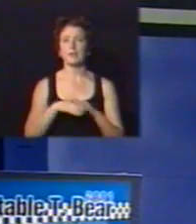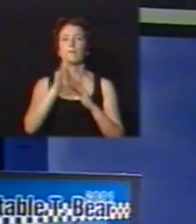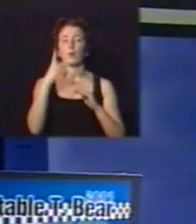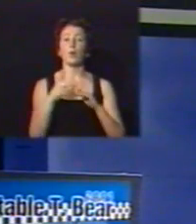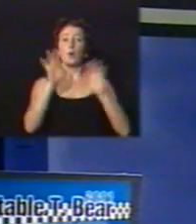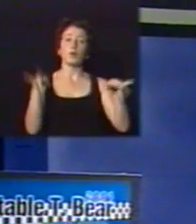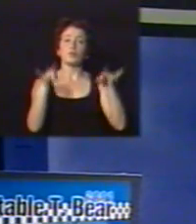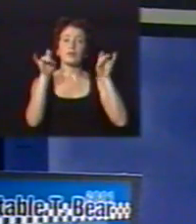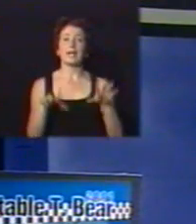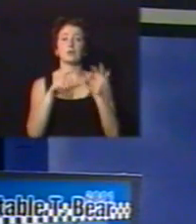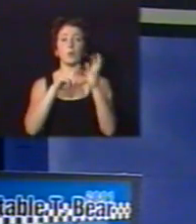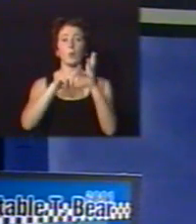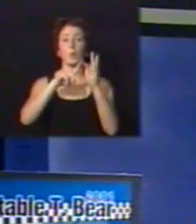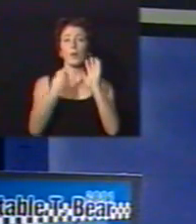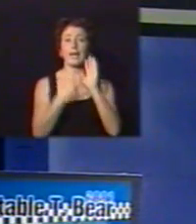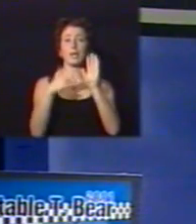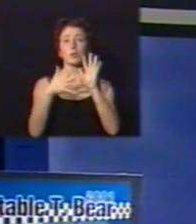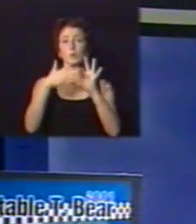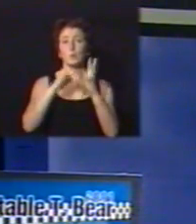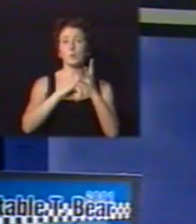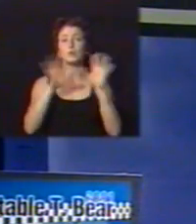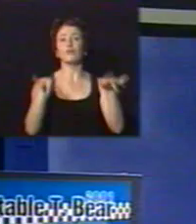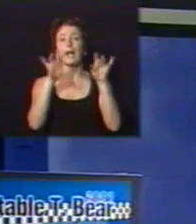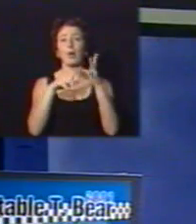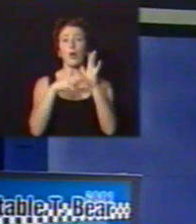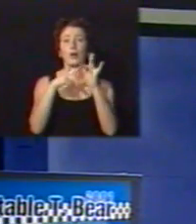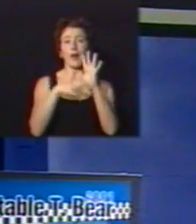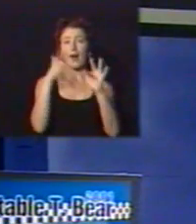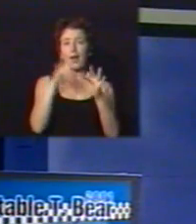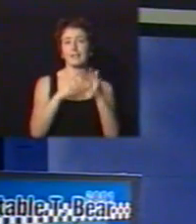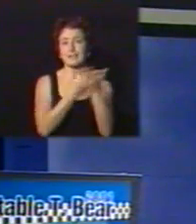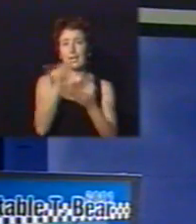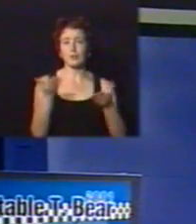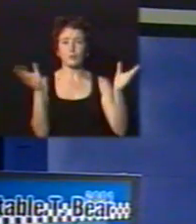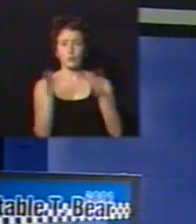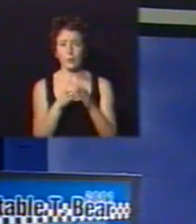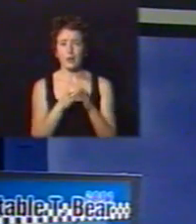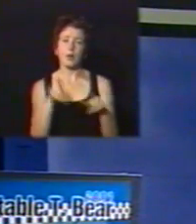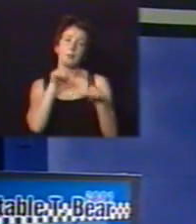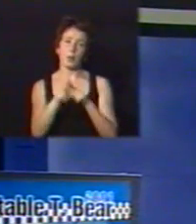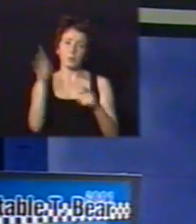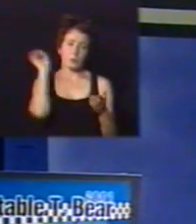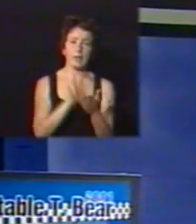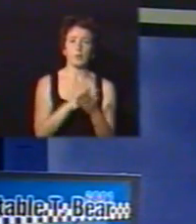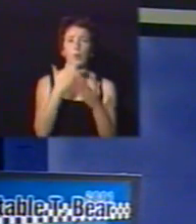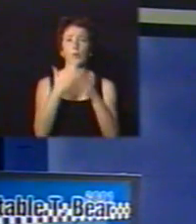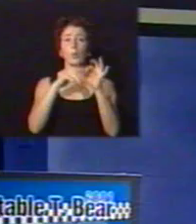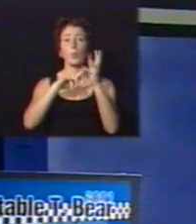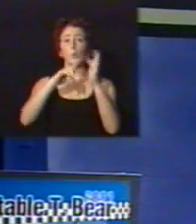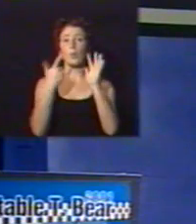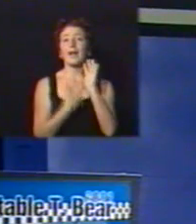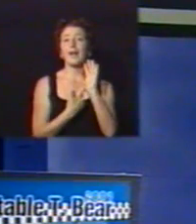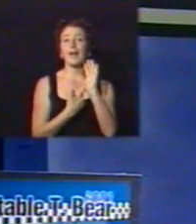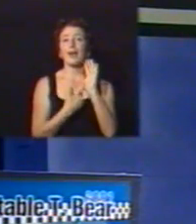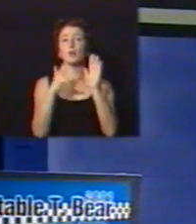Australia's premier online internet and news and discussion group. Most of the articles this week on Queer News Melbourne have